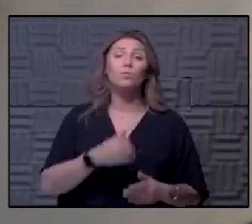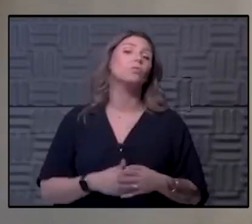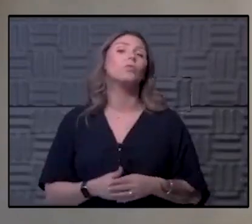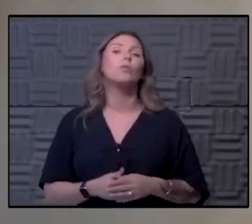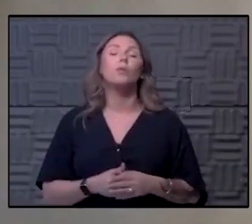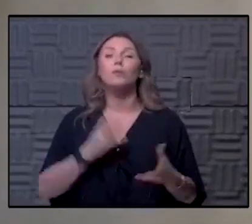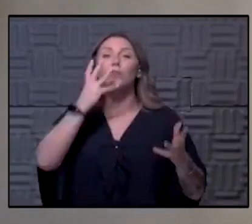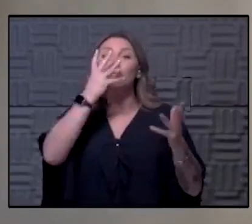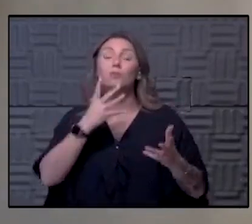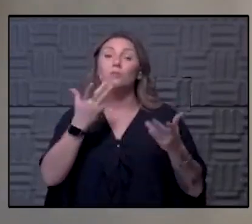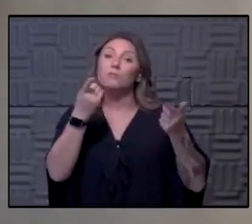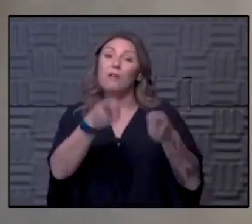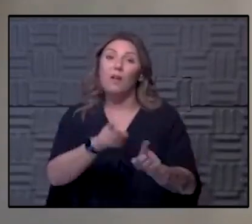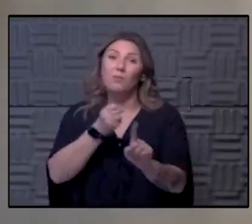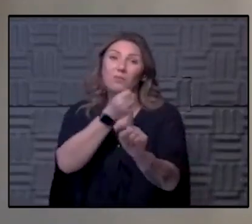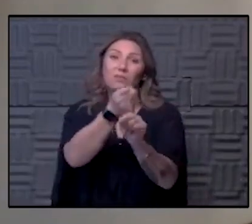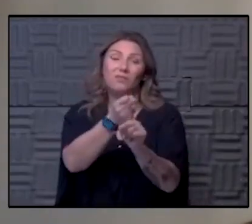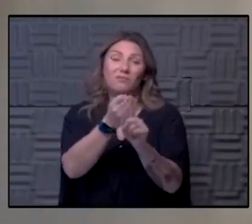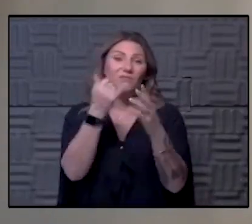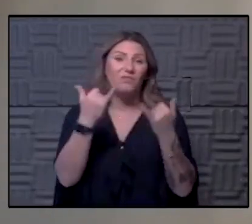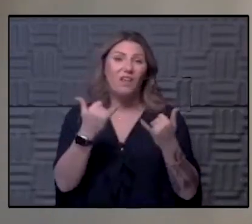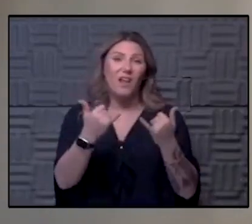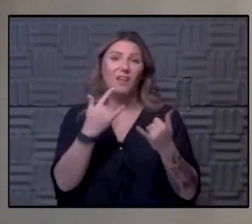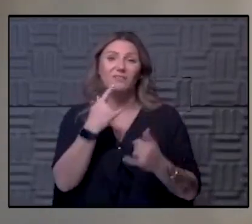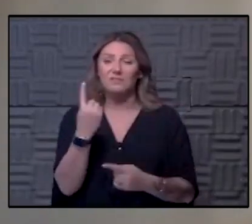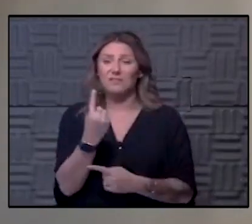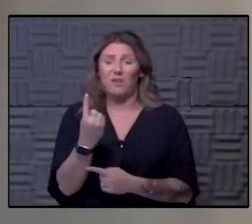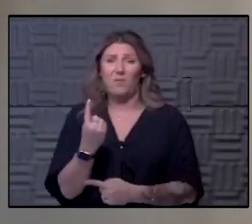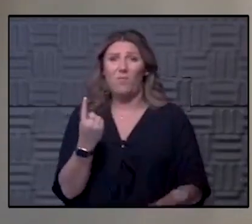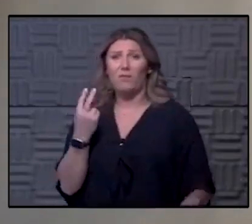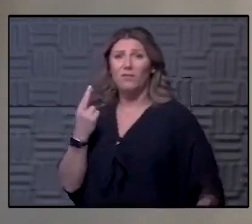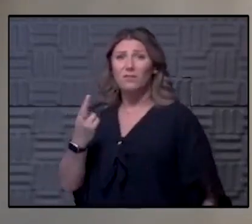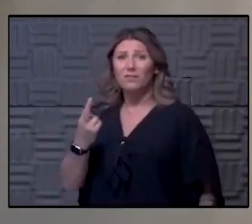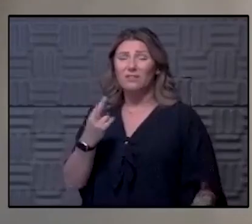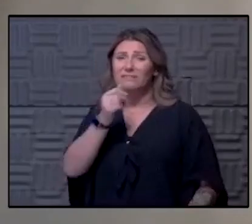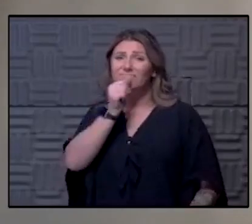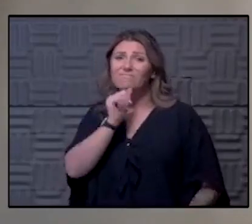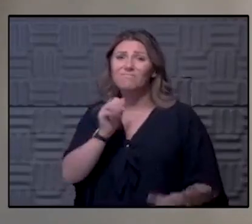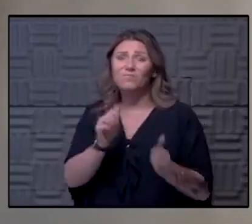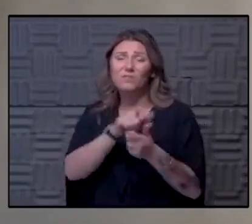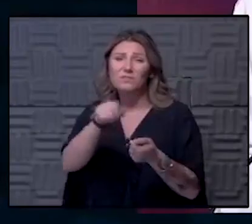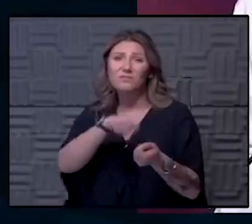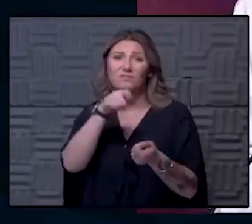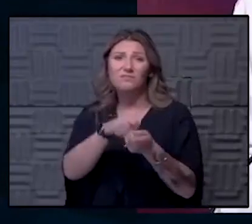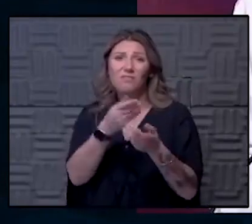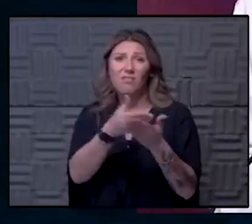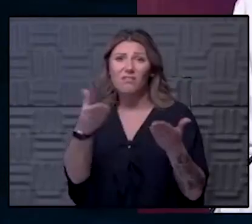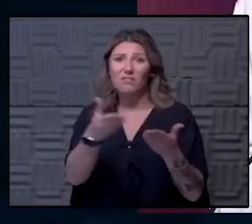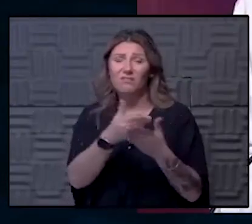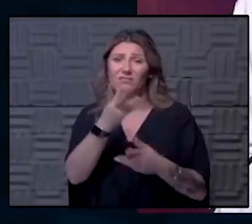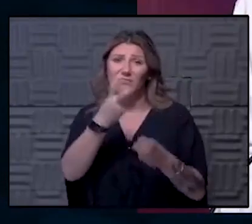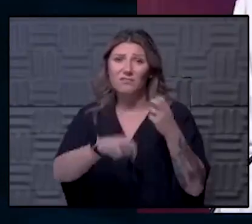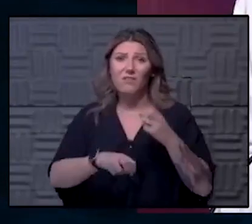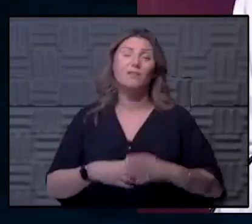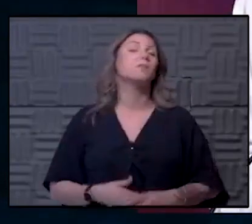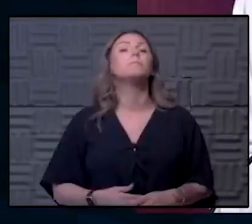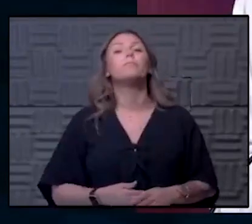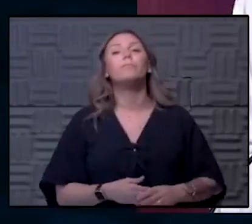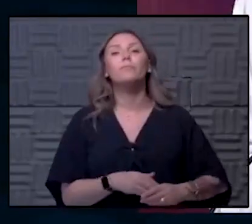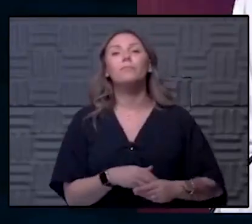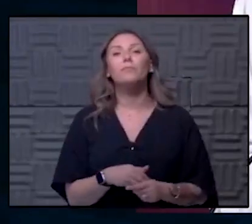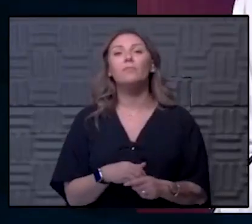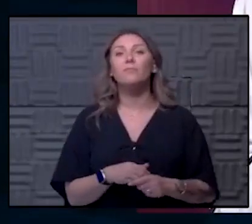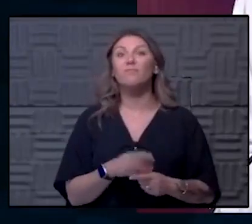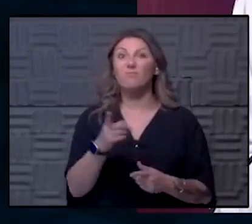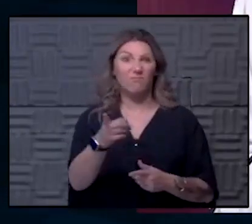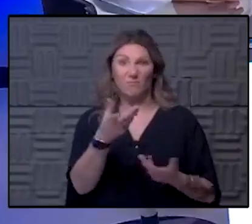this unfortunately happened. And so now, I have someone very close to us that's dealing with this exact thing. Yeah, tough things. Something else you don't want,